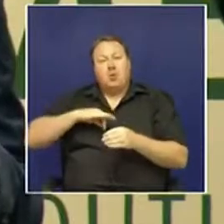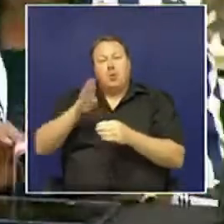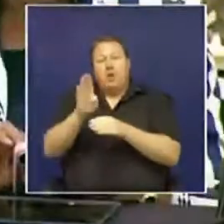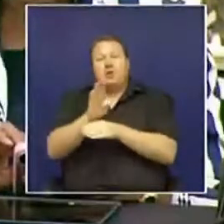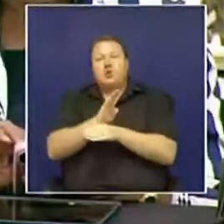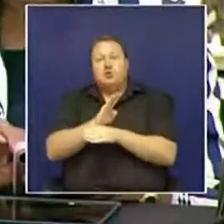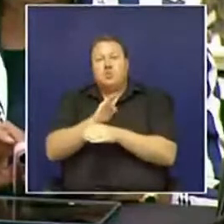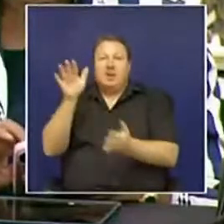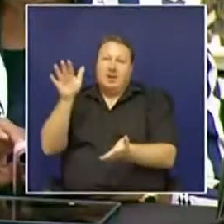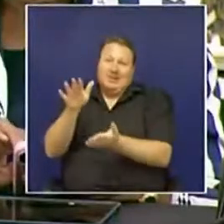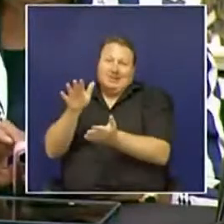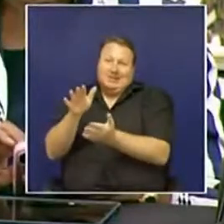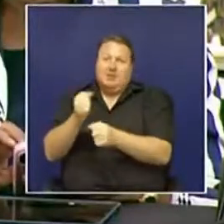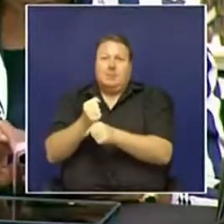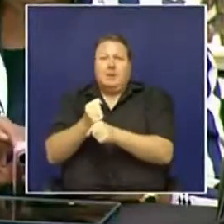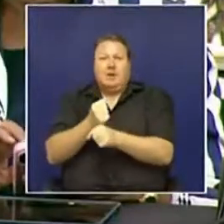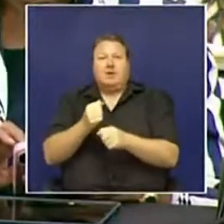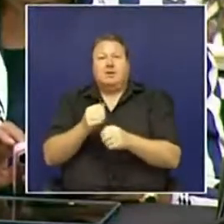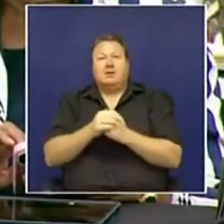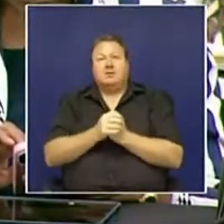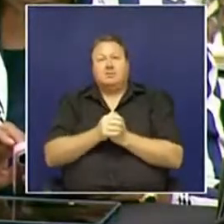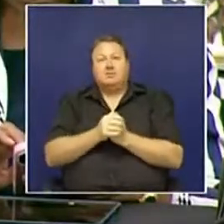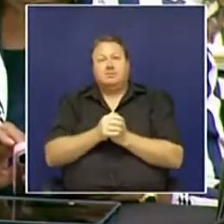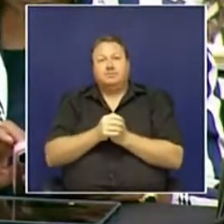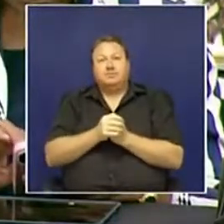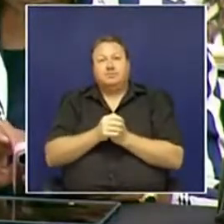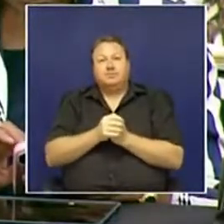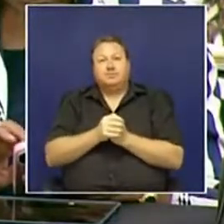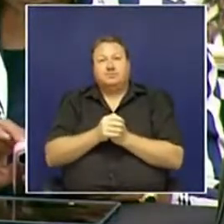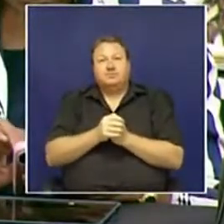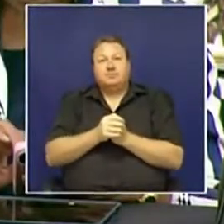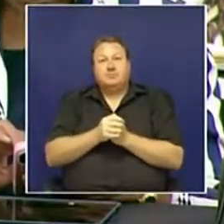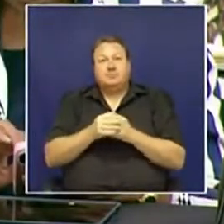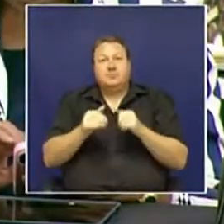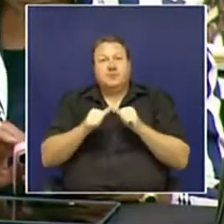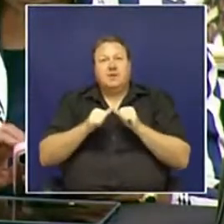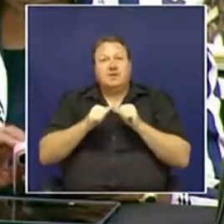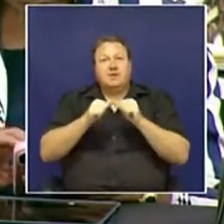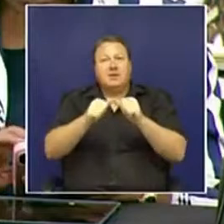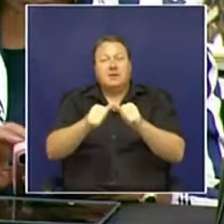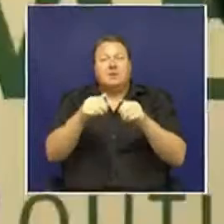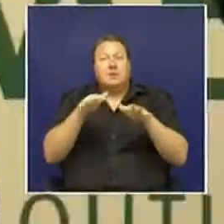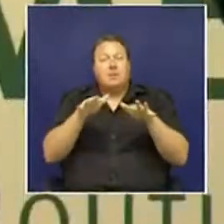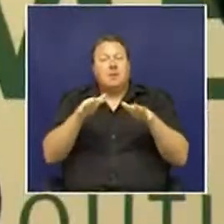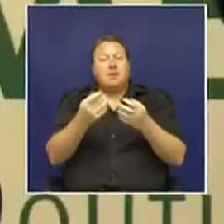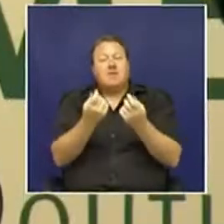investment, entrenching sustainable public finances with a